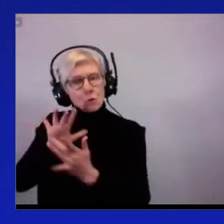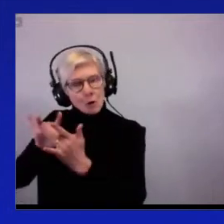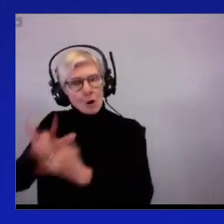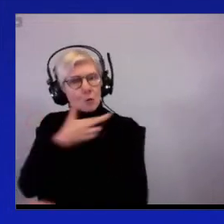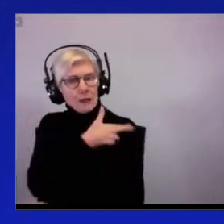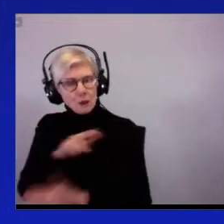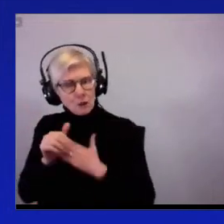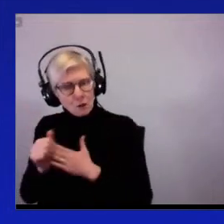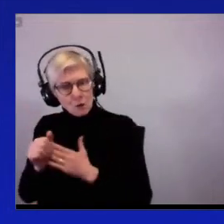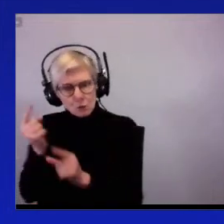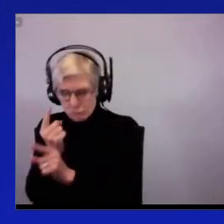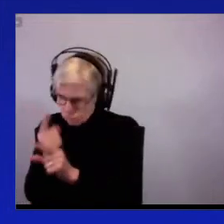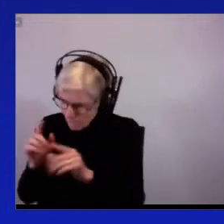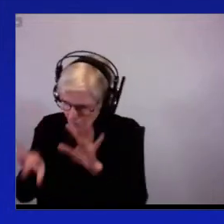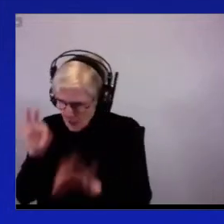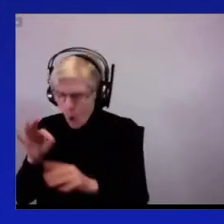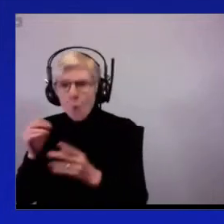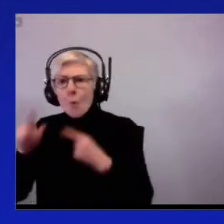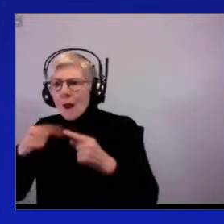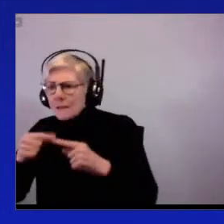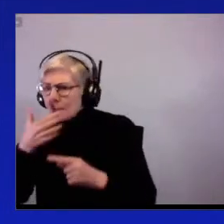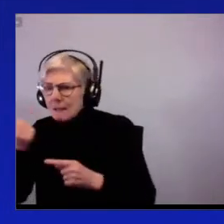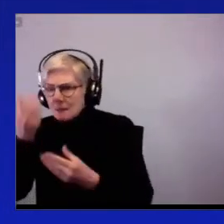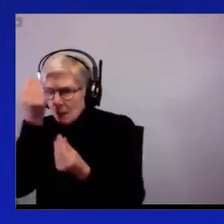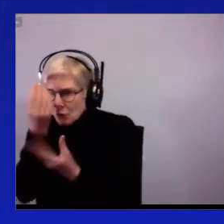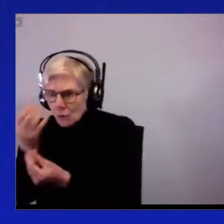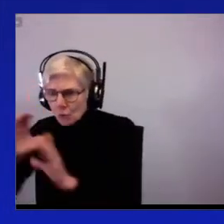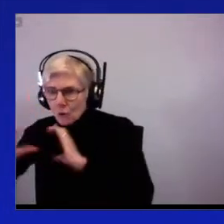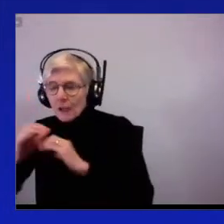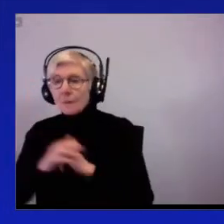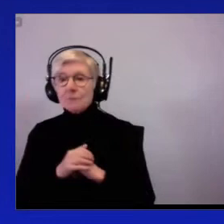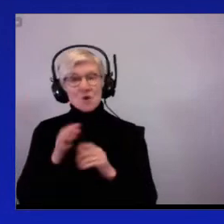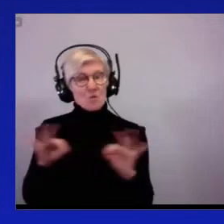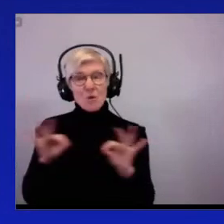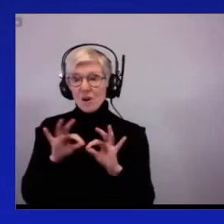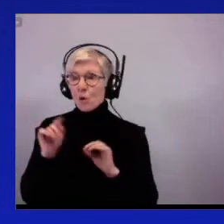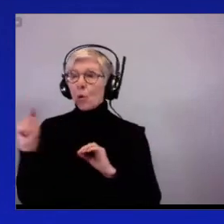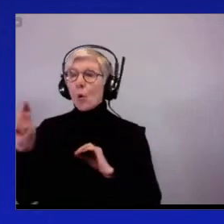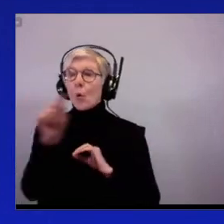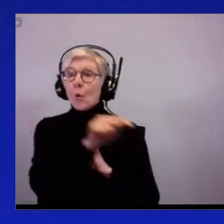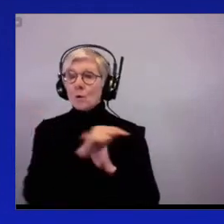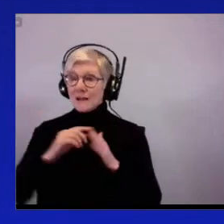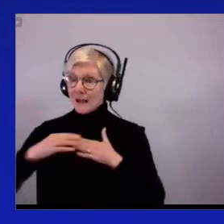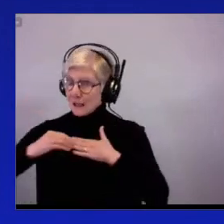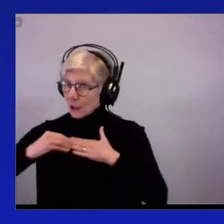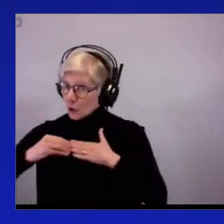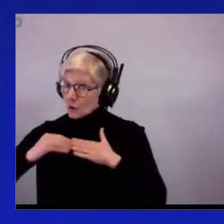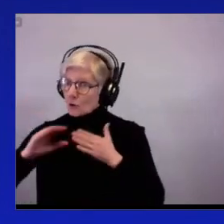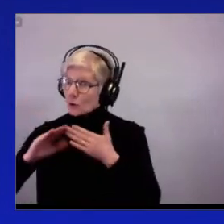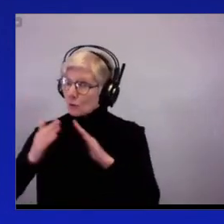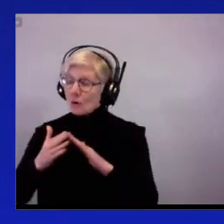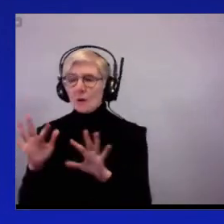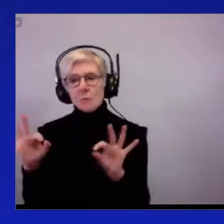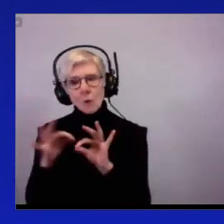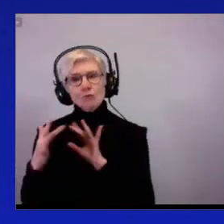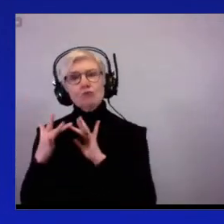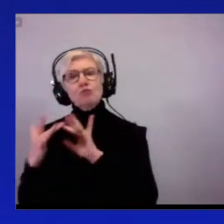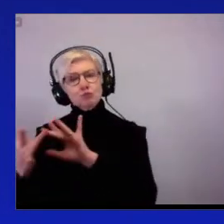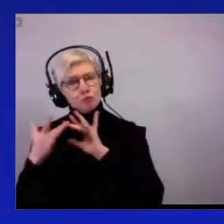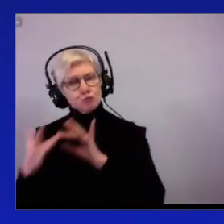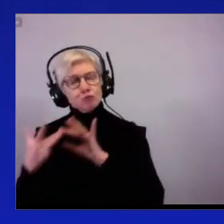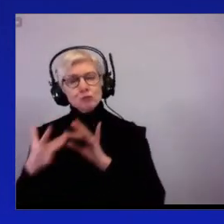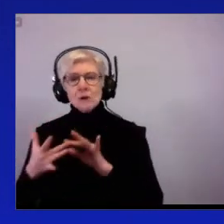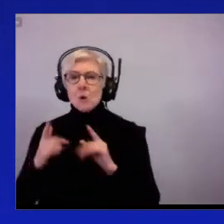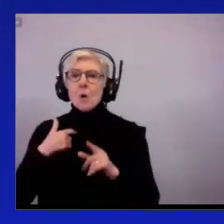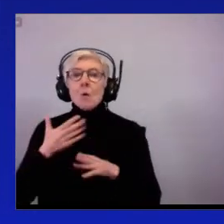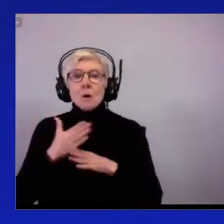also are key leaders in your communities, and so we'll continue to provide you with tools to share